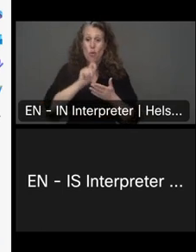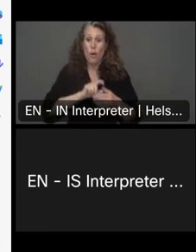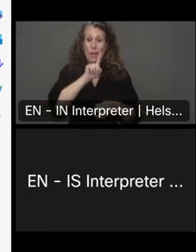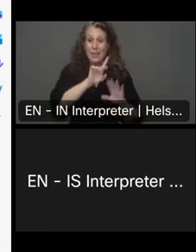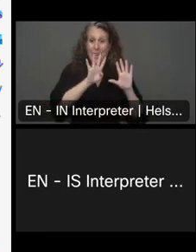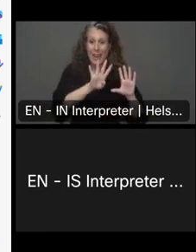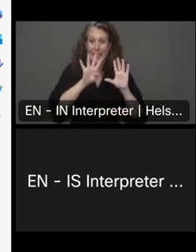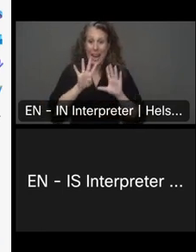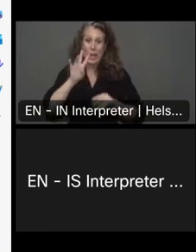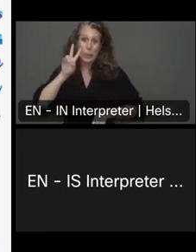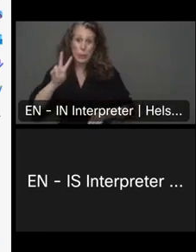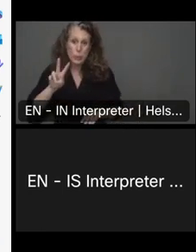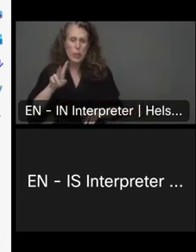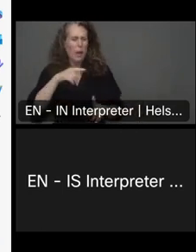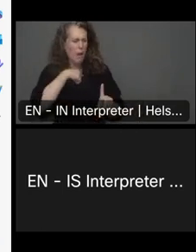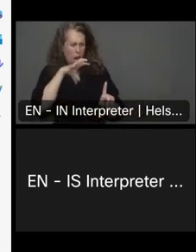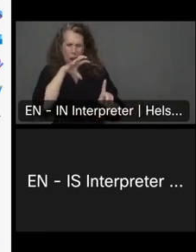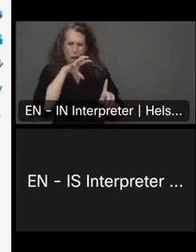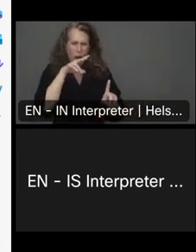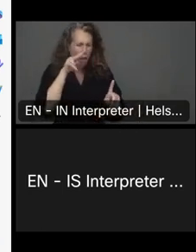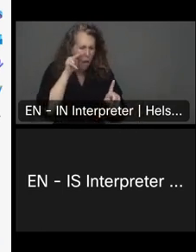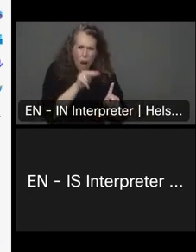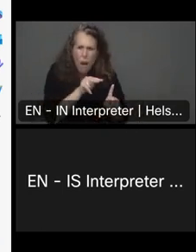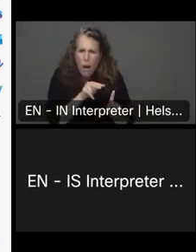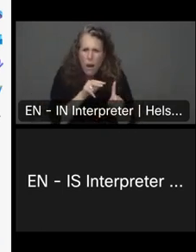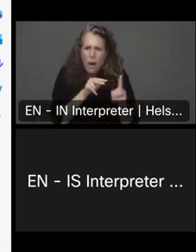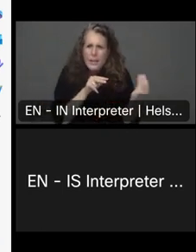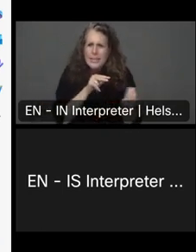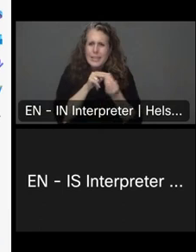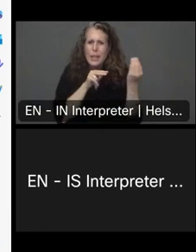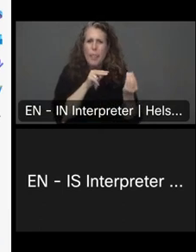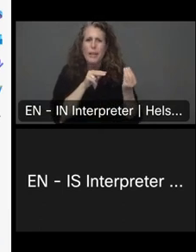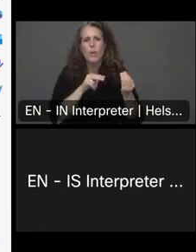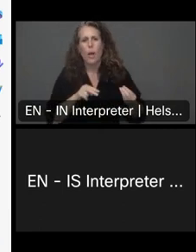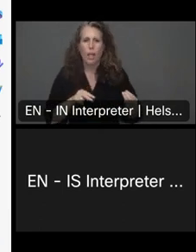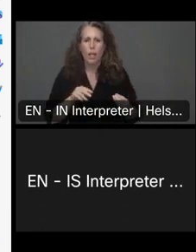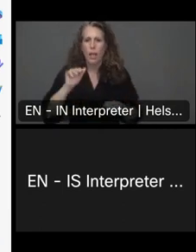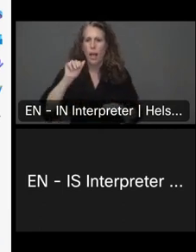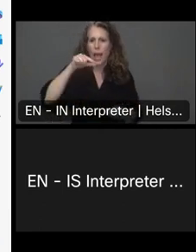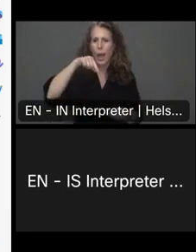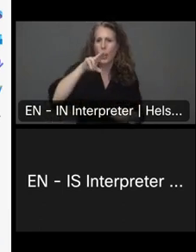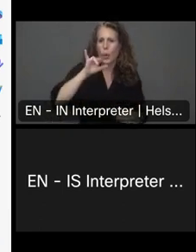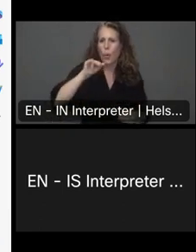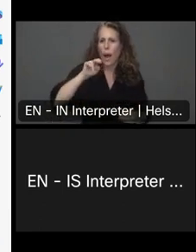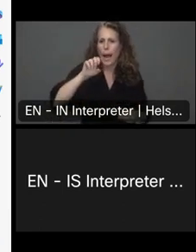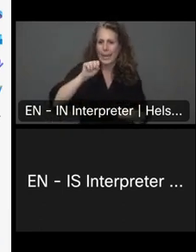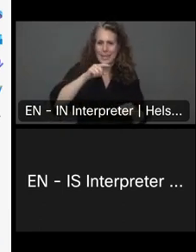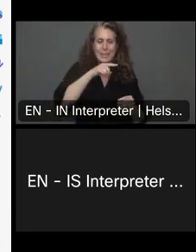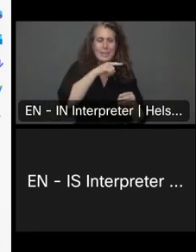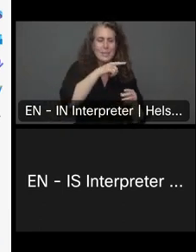observed something that I pick up the thread where Aquinas left off sometime before